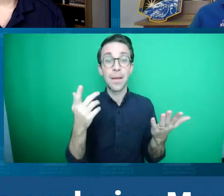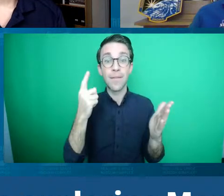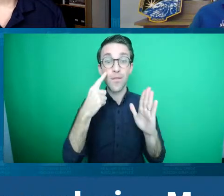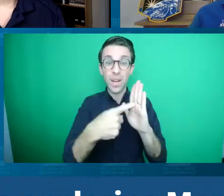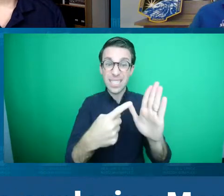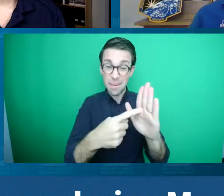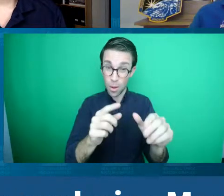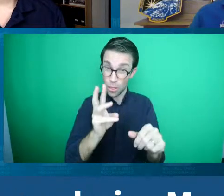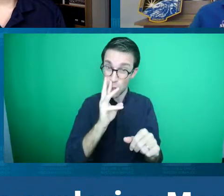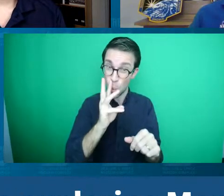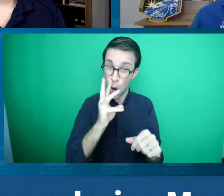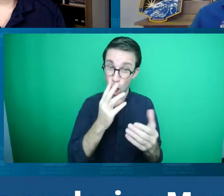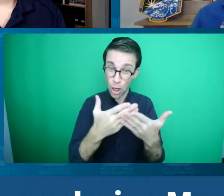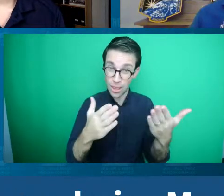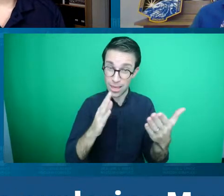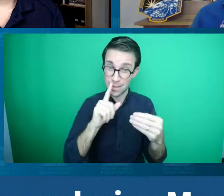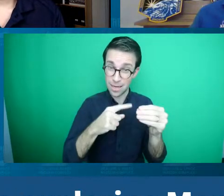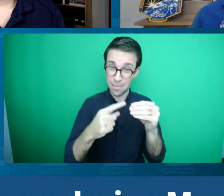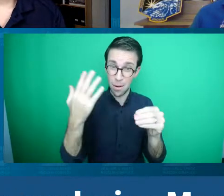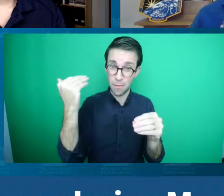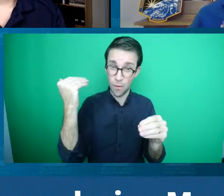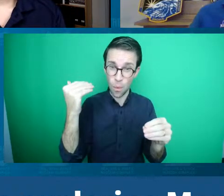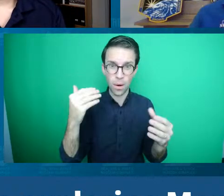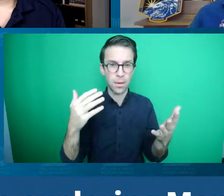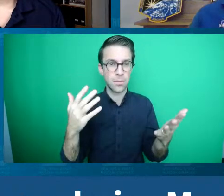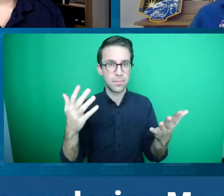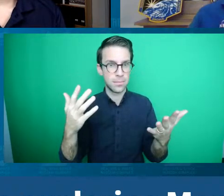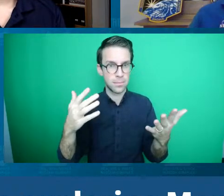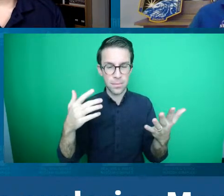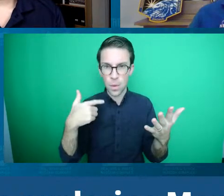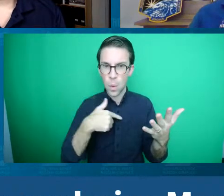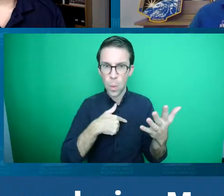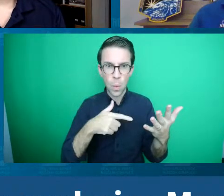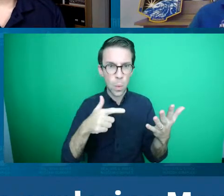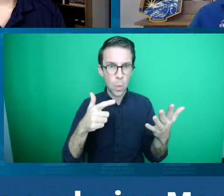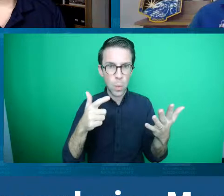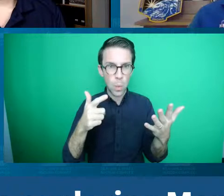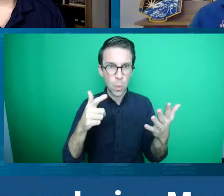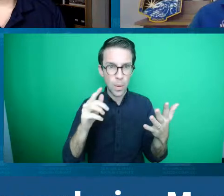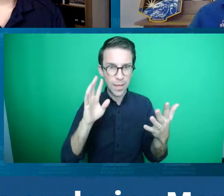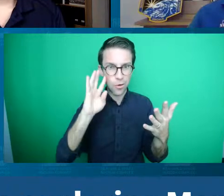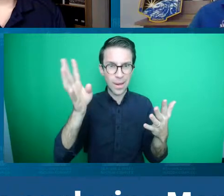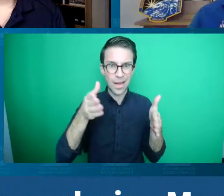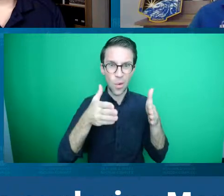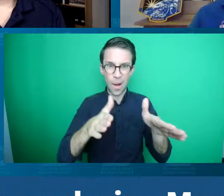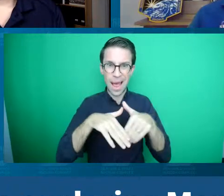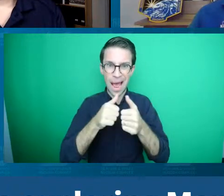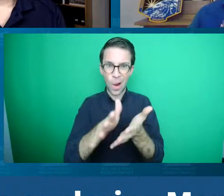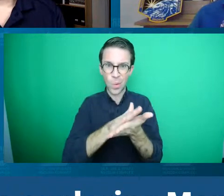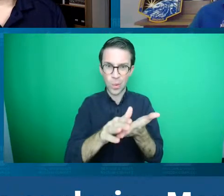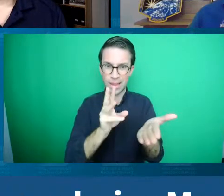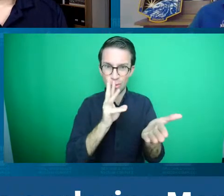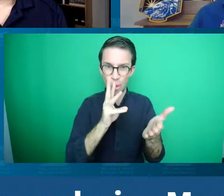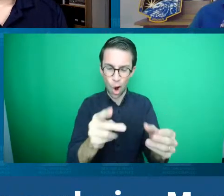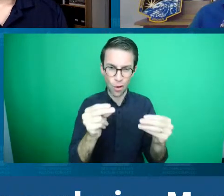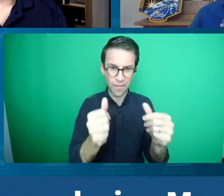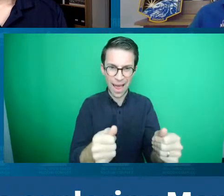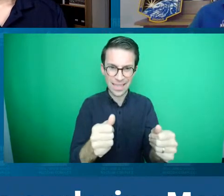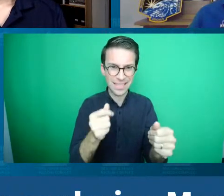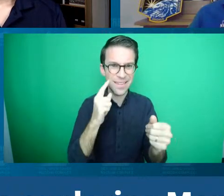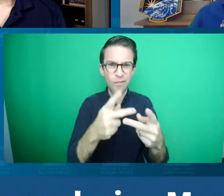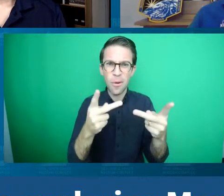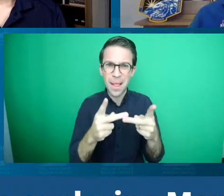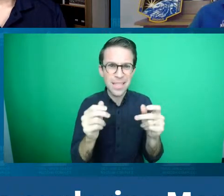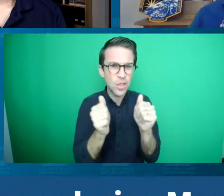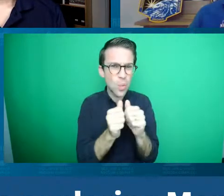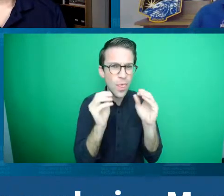That is, I think, for me, one of the major reason we explore sort of the engineering solutions. But there's